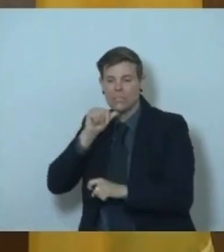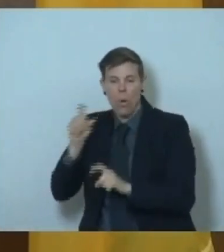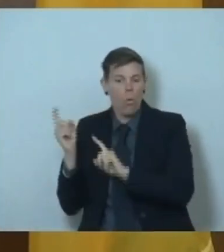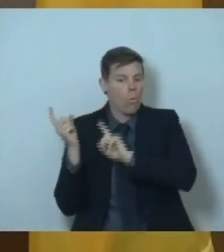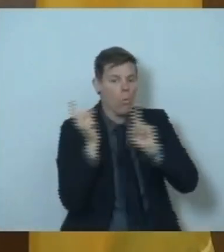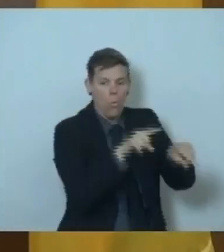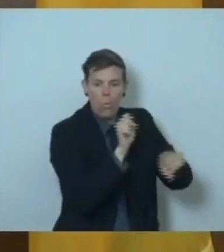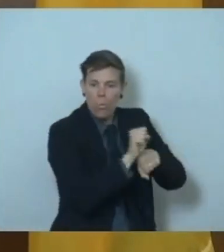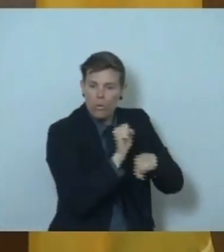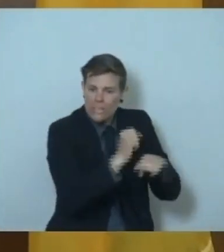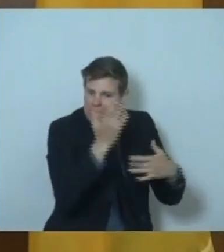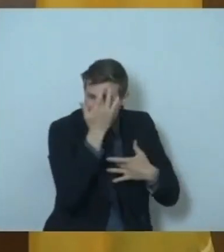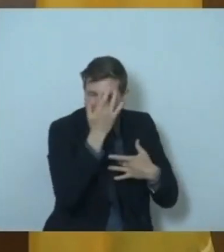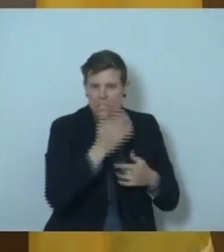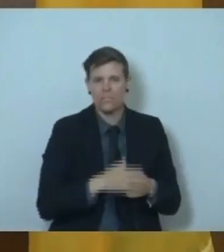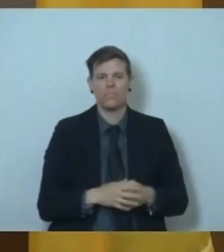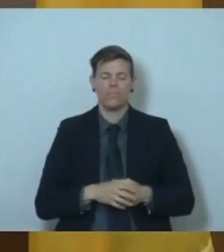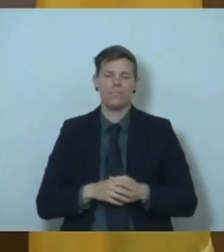question, Nora.